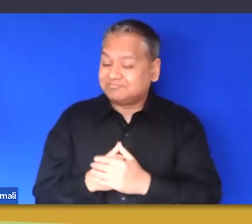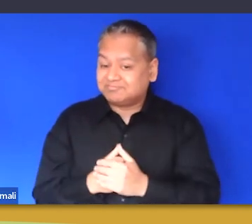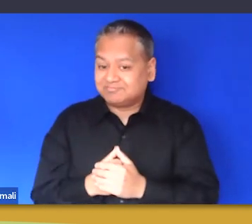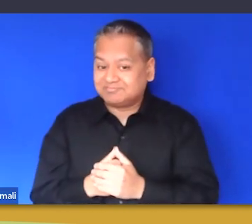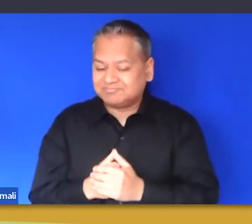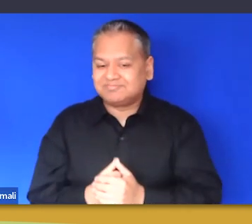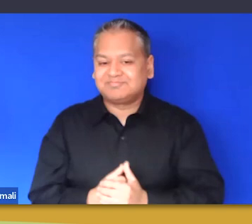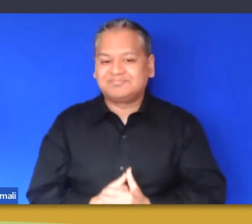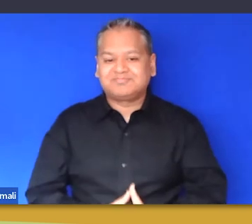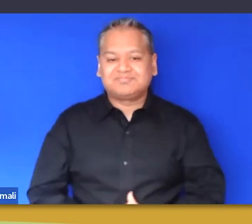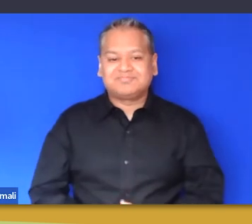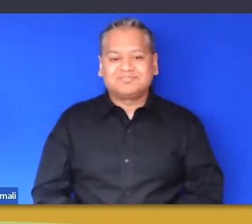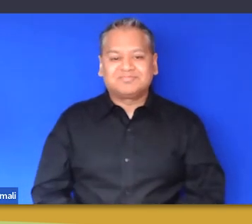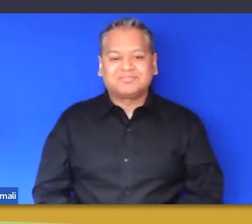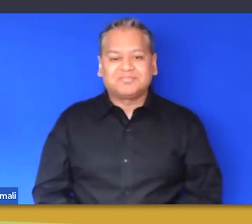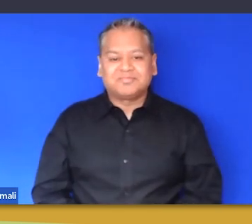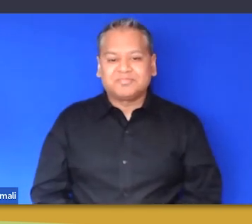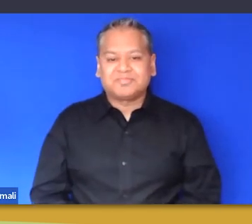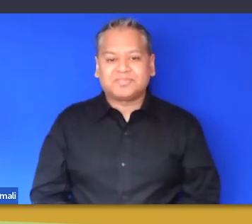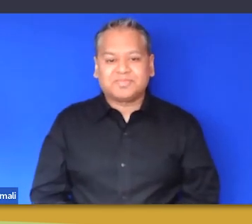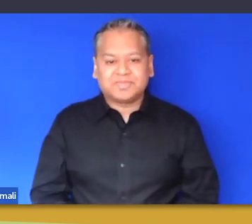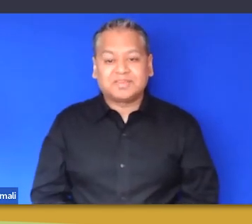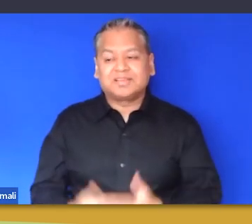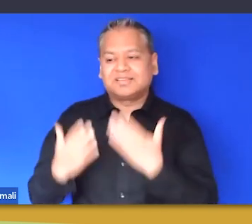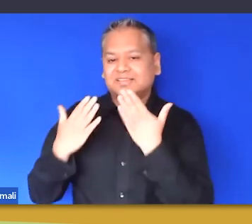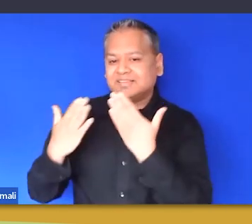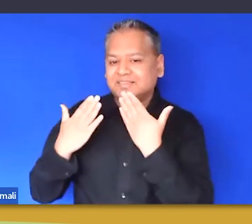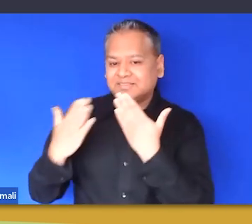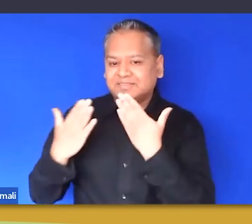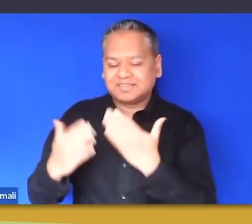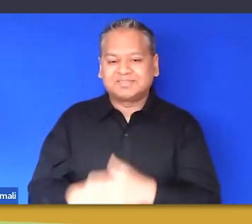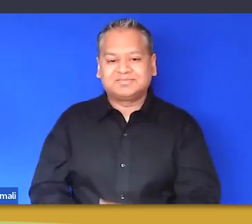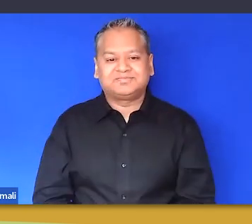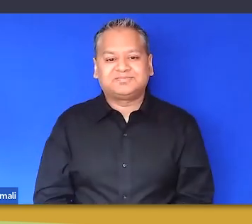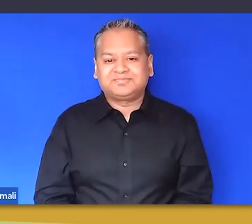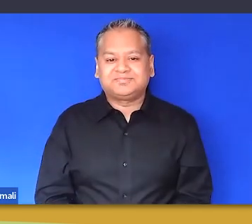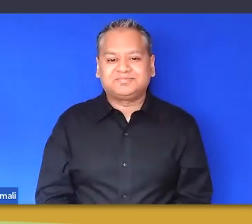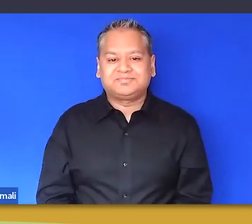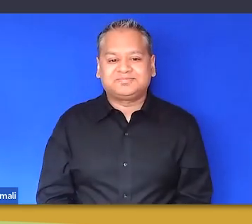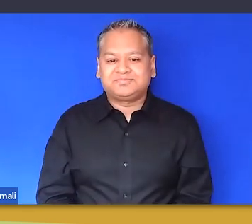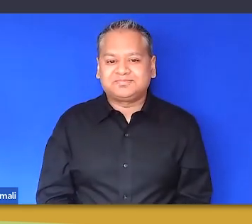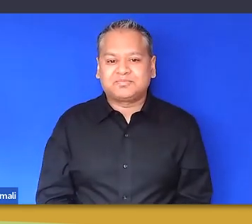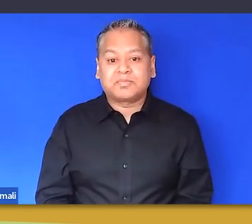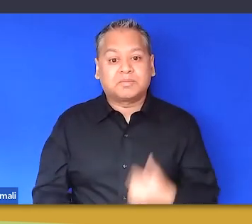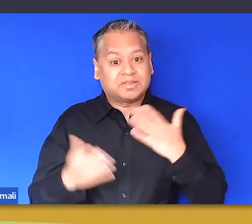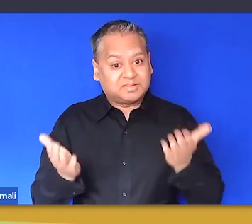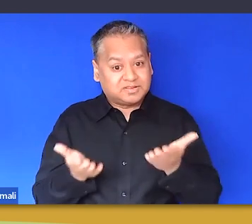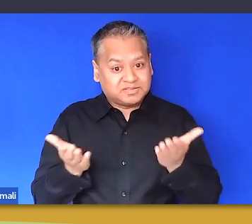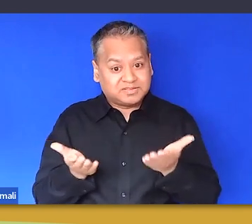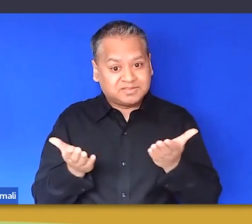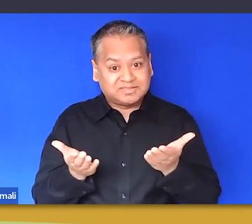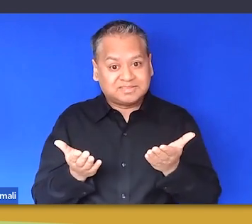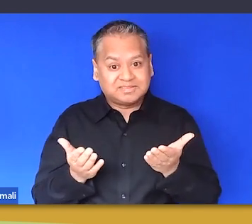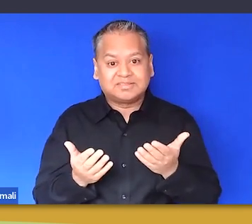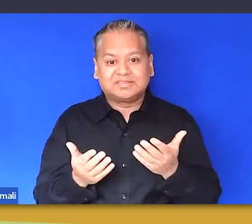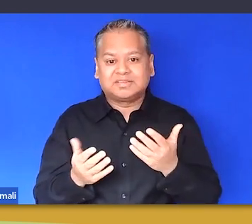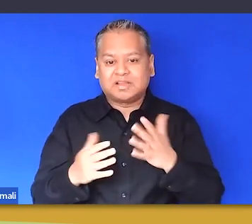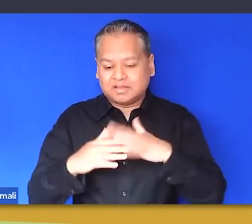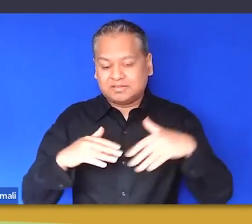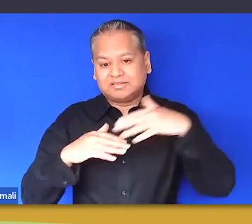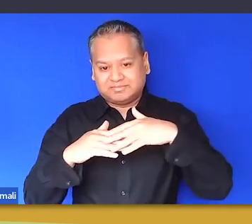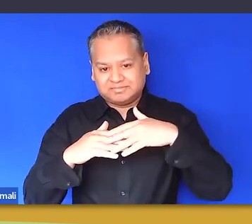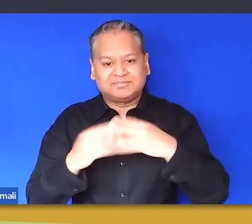province. Thank you so much, Hassan, for the introduction. I am joining you today from the traditional territories